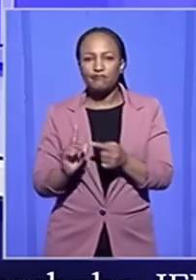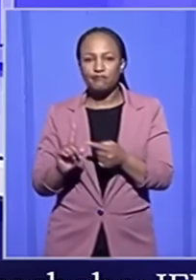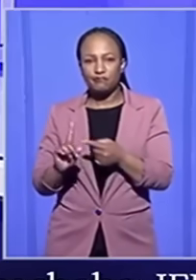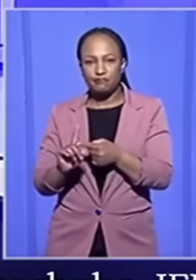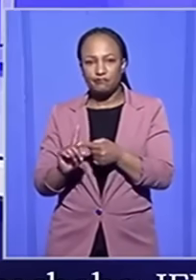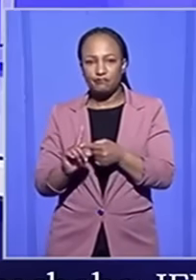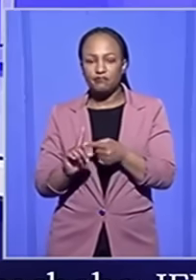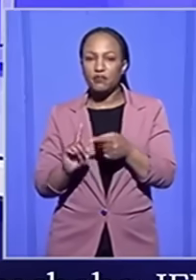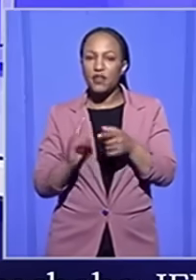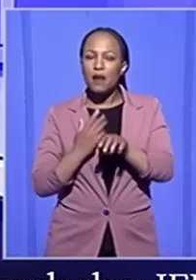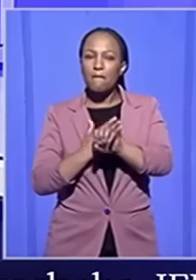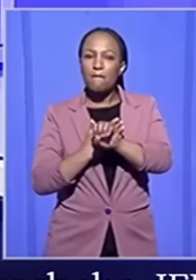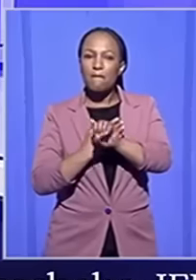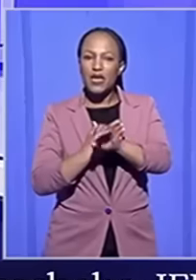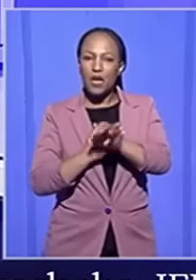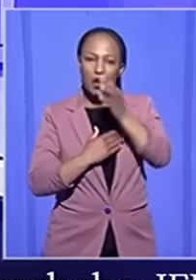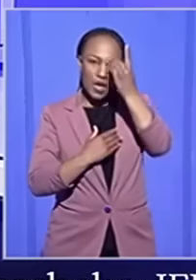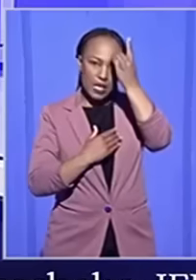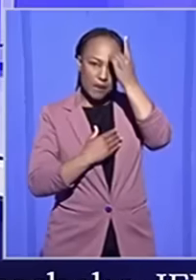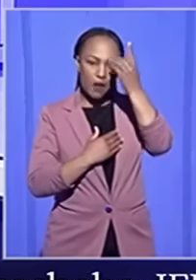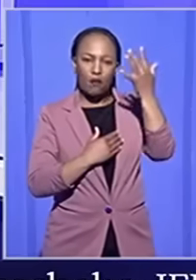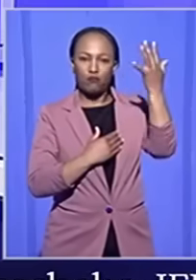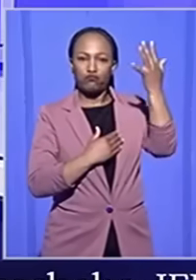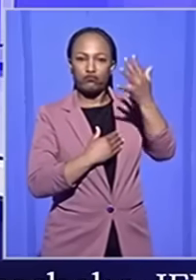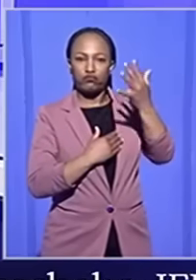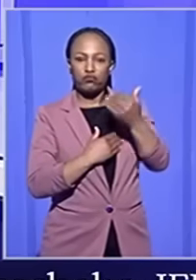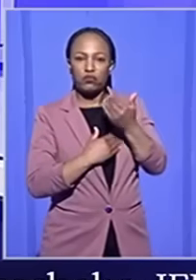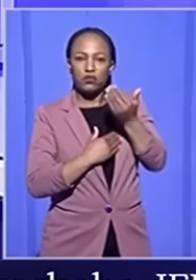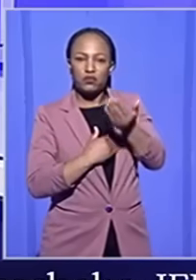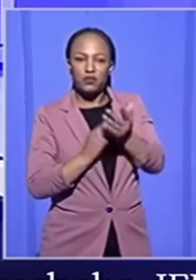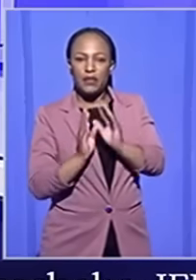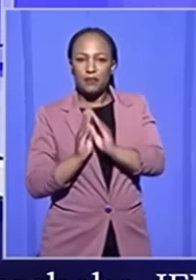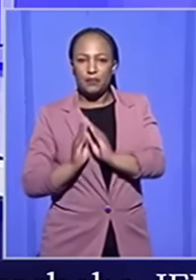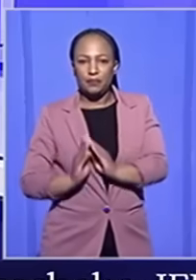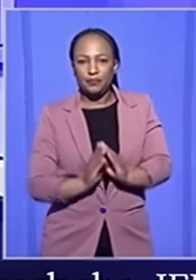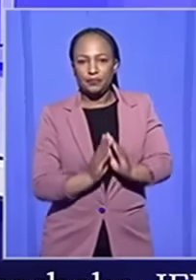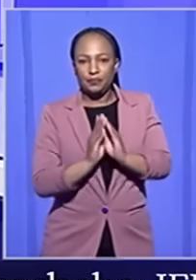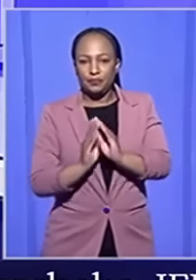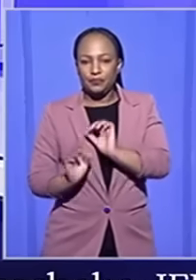bobega dikgang kwa Durban morago ga kopano ya komiti khuduthamaga ya bosetšhaba.